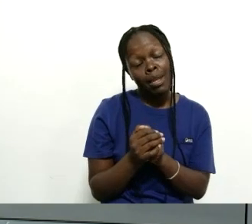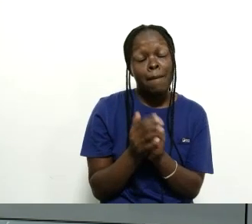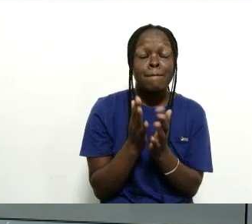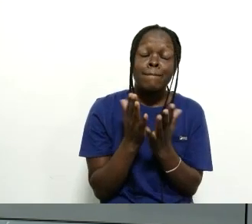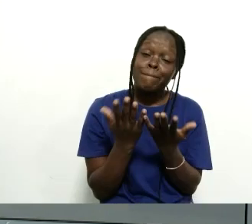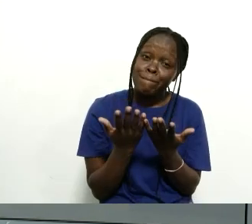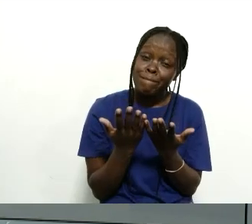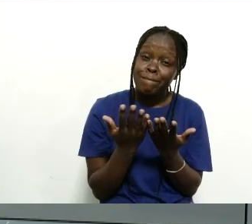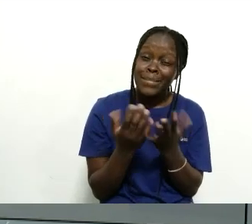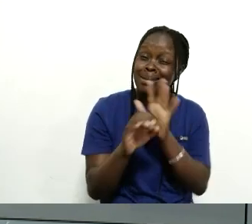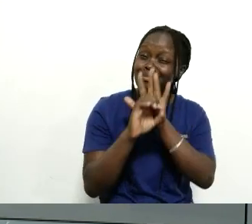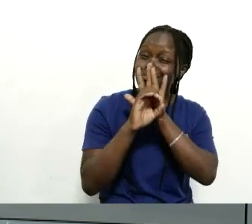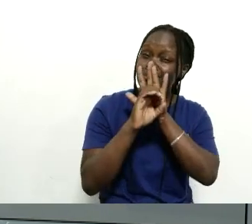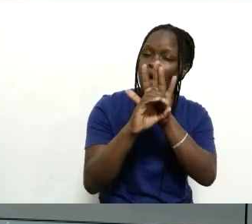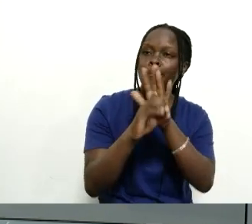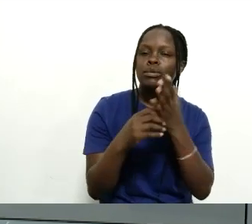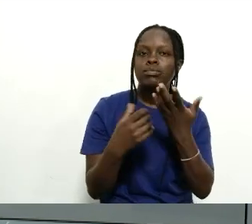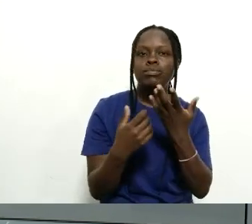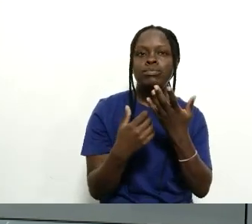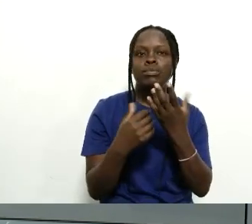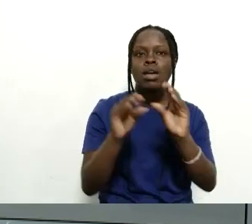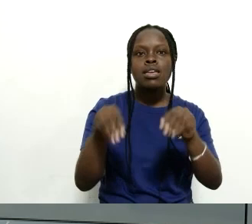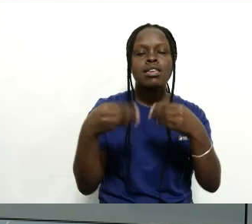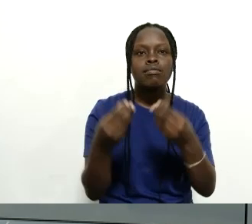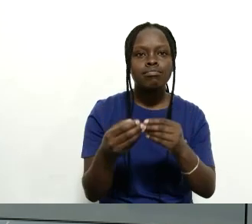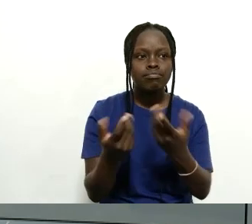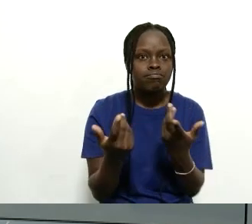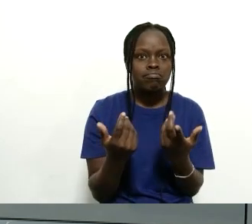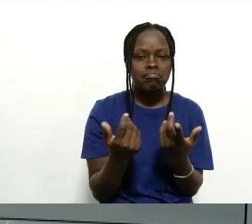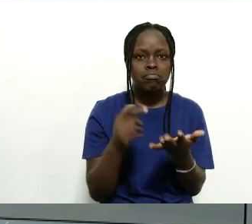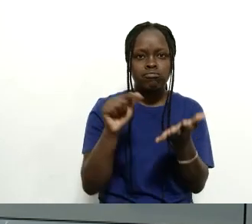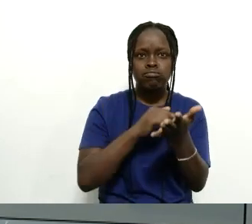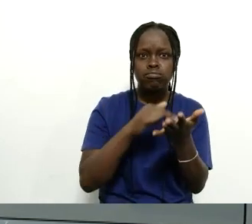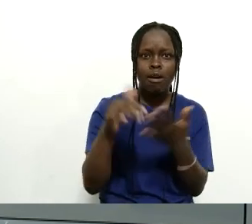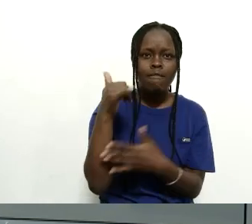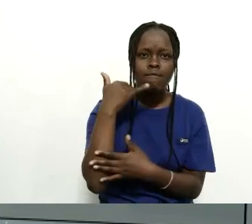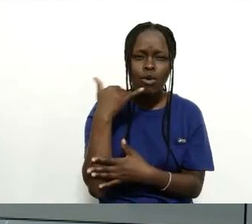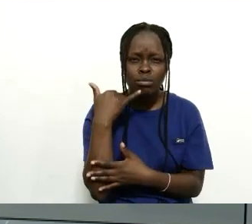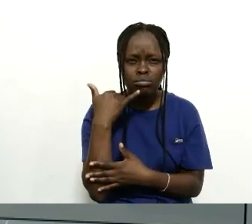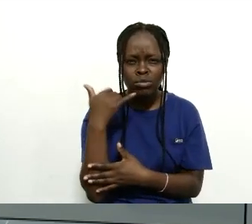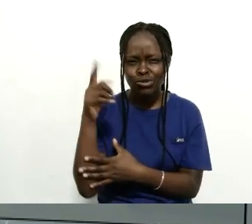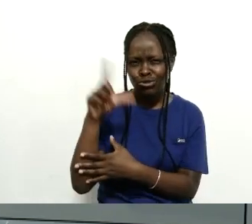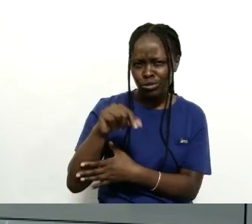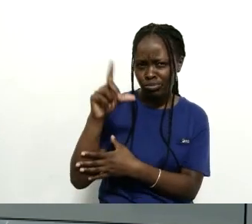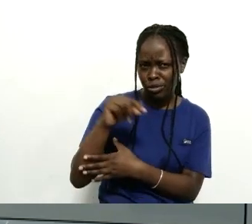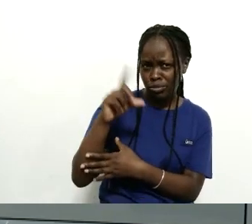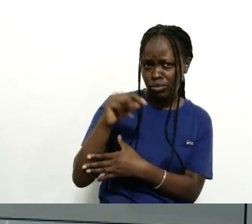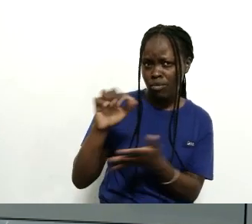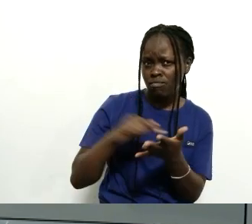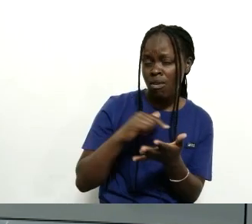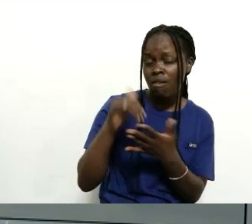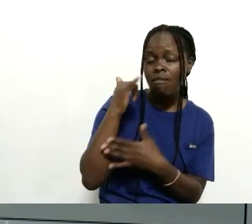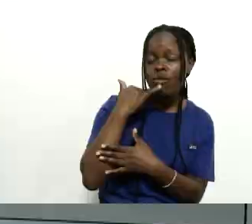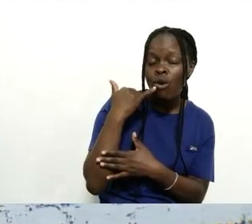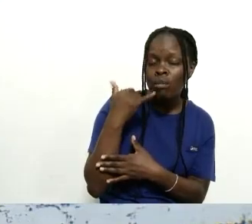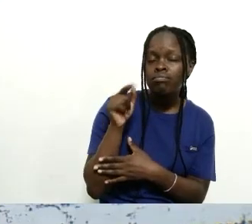Well, thank you for sharing, Danielle. James, in 1 minute or less, give us your thoughts around the future and evolution of hybrid learning in Kenya. Thank you, Moses.